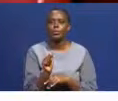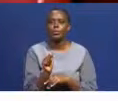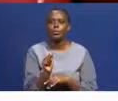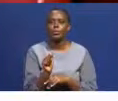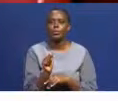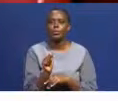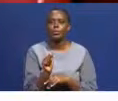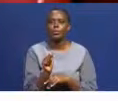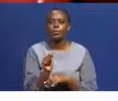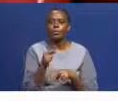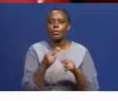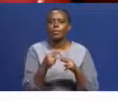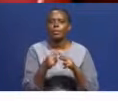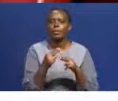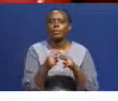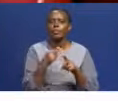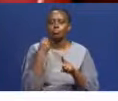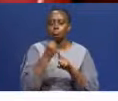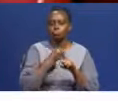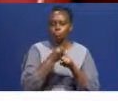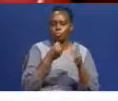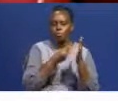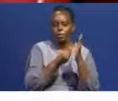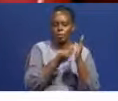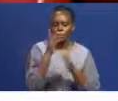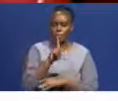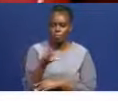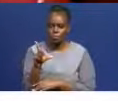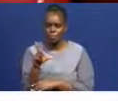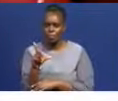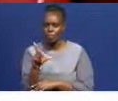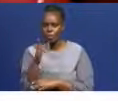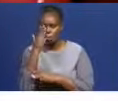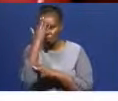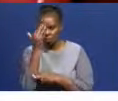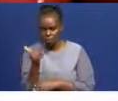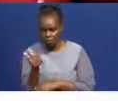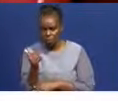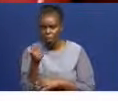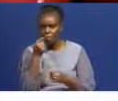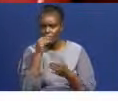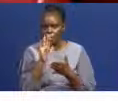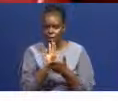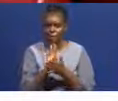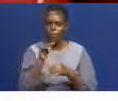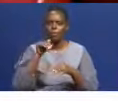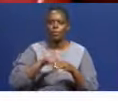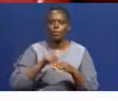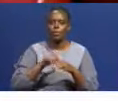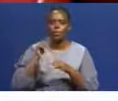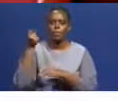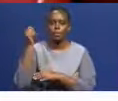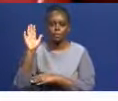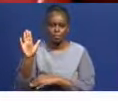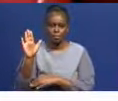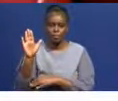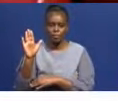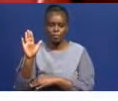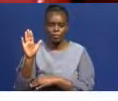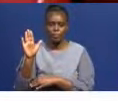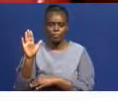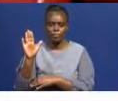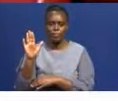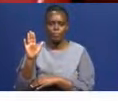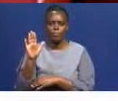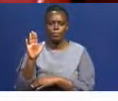in this what they were agitating for against the finance bill, but it is because I believe in the president, William Samoei